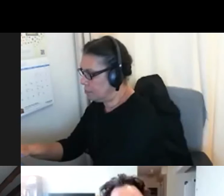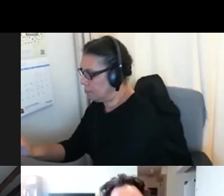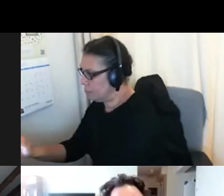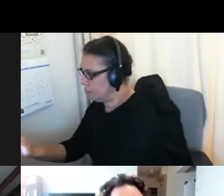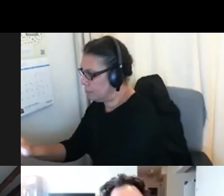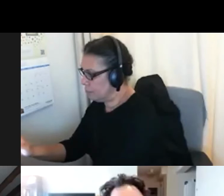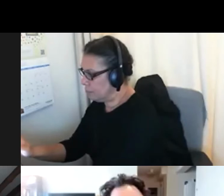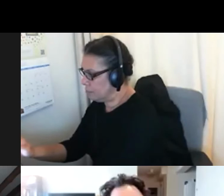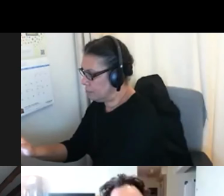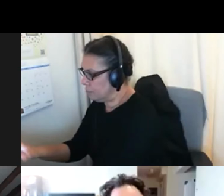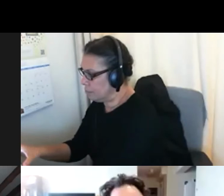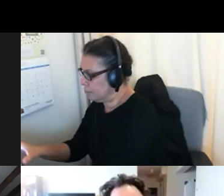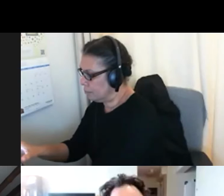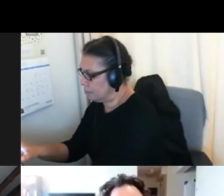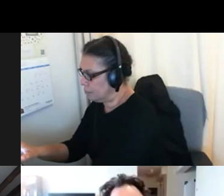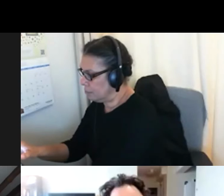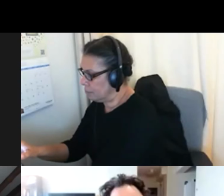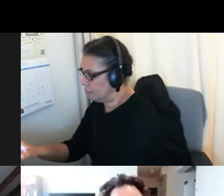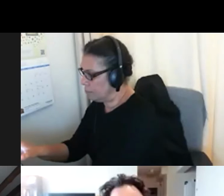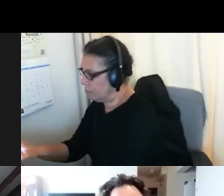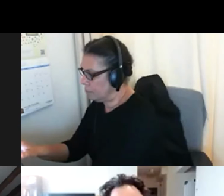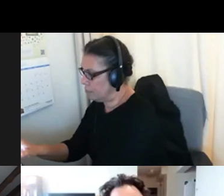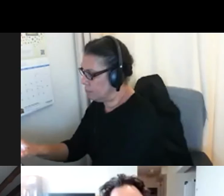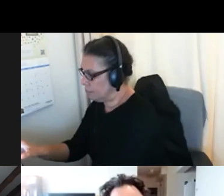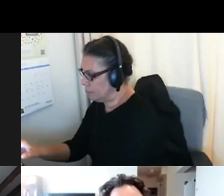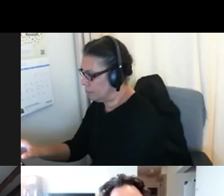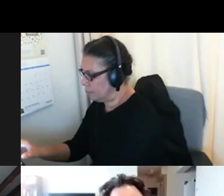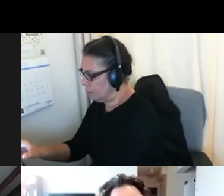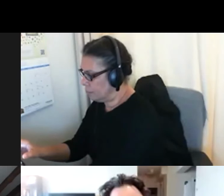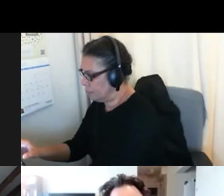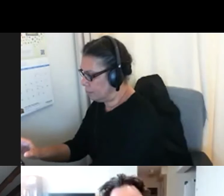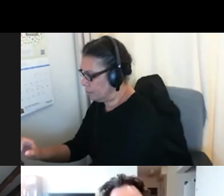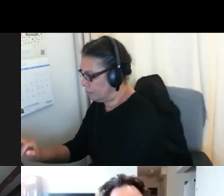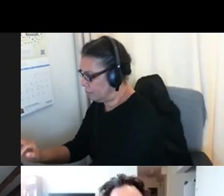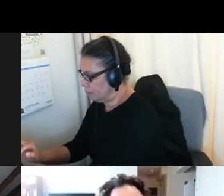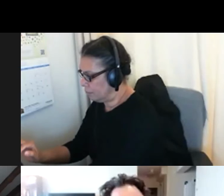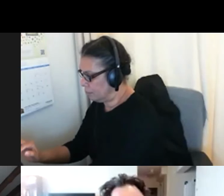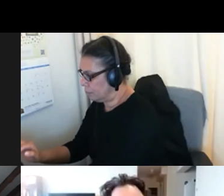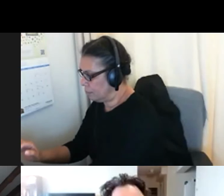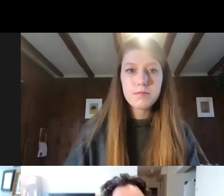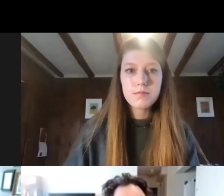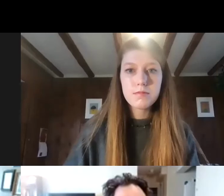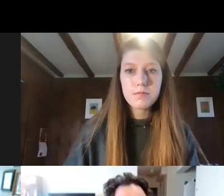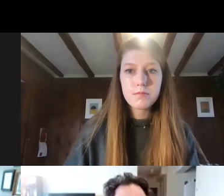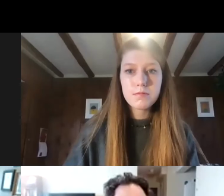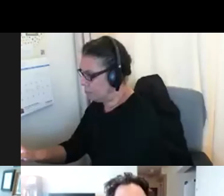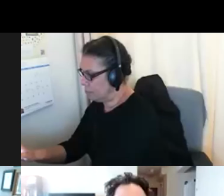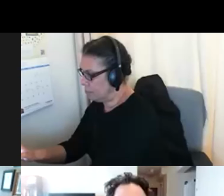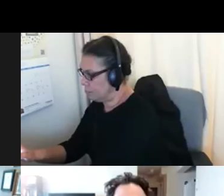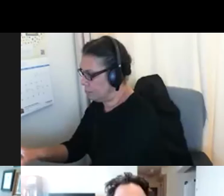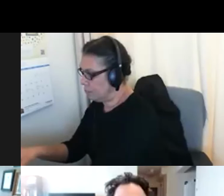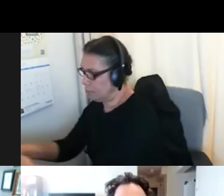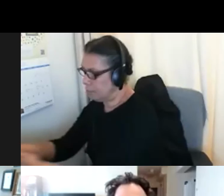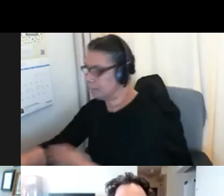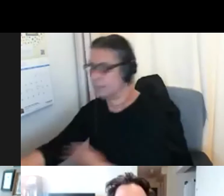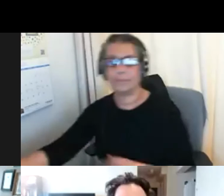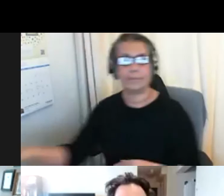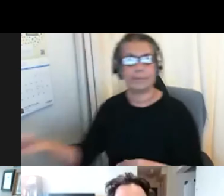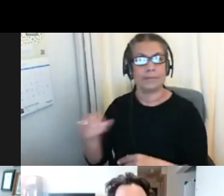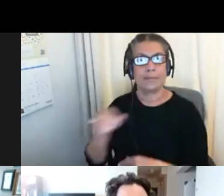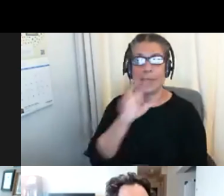And half of the people have voted, so I'll just give us a little bit more time and then I'll share the results. Oh, and I was totally muted. But Joe, I was